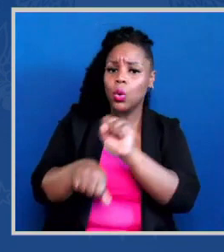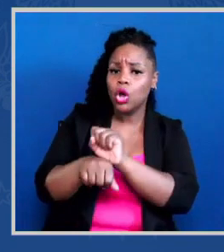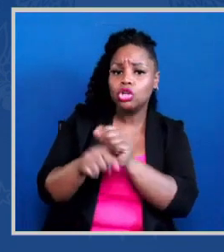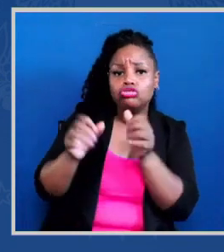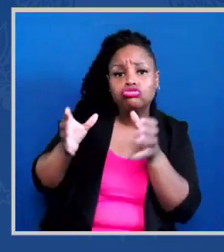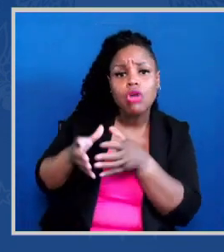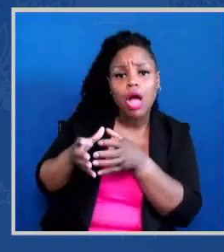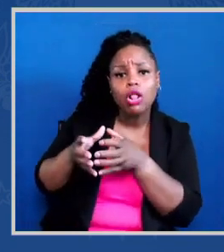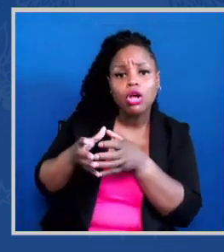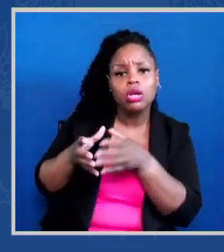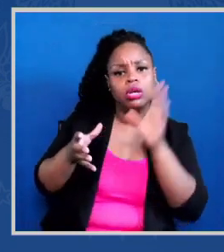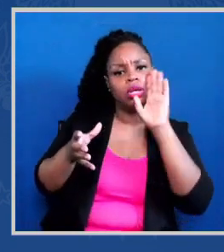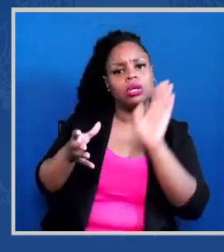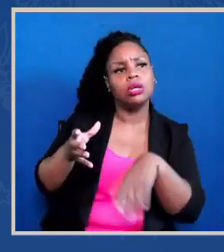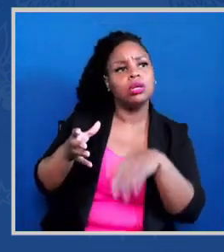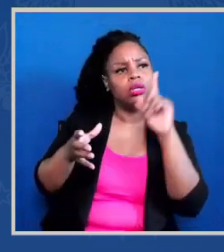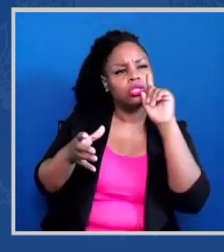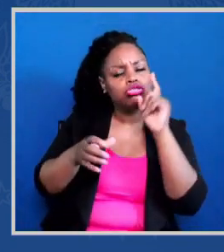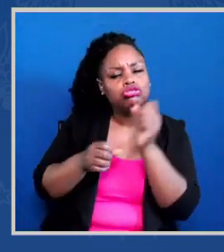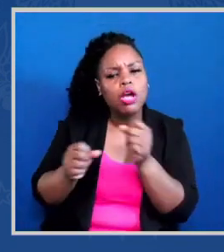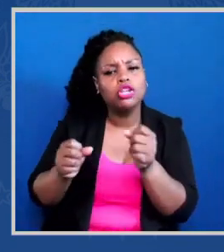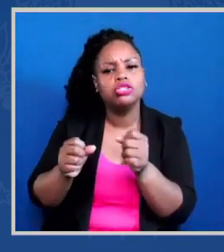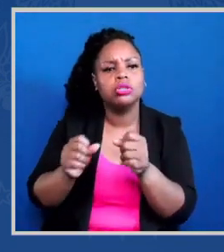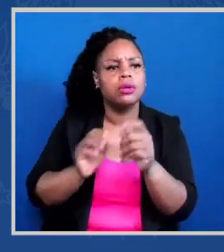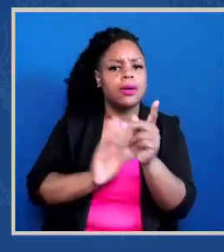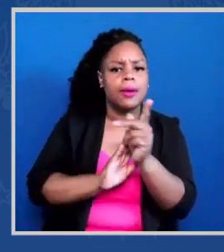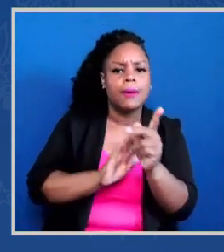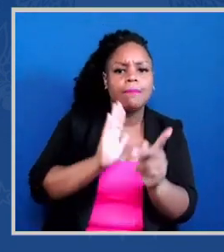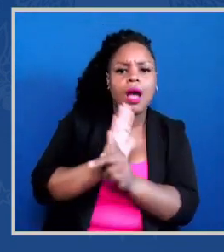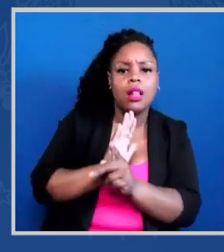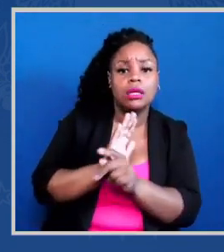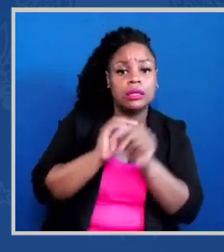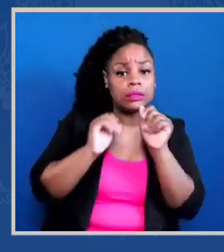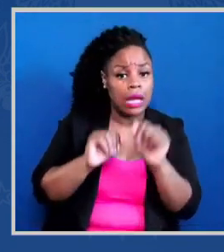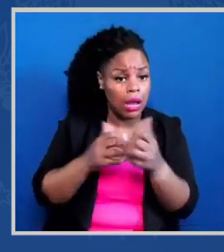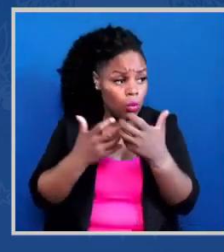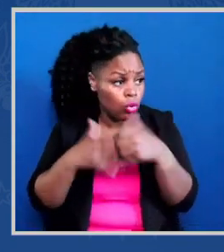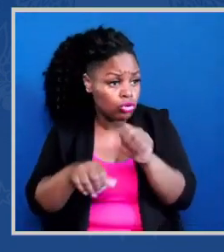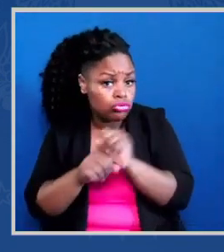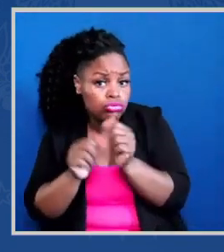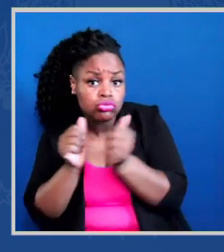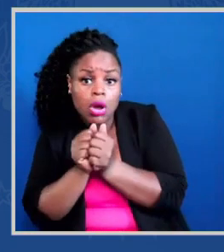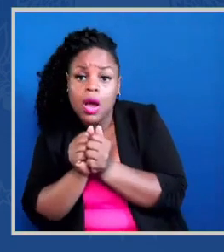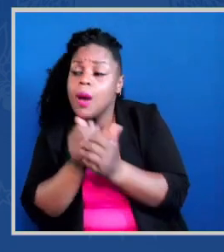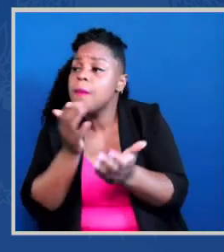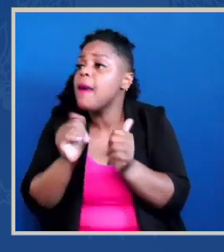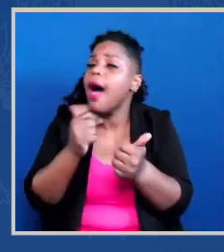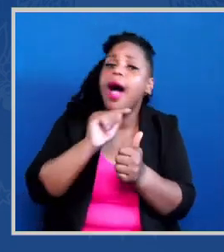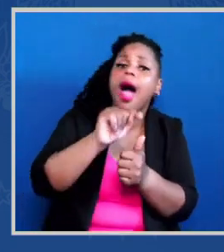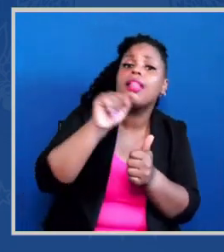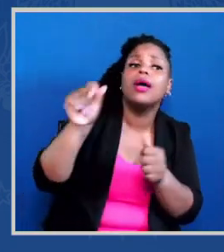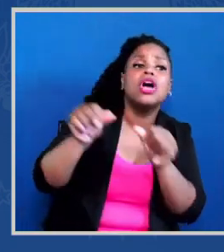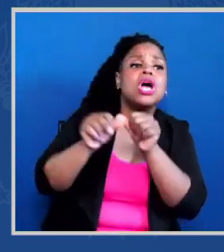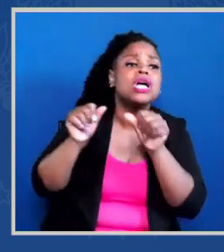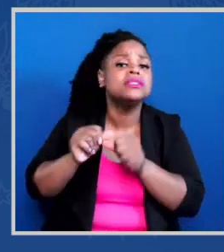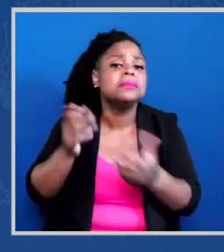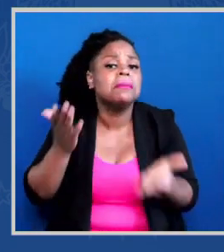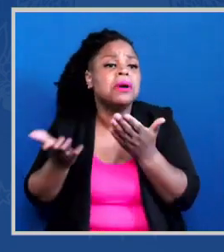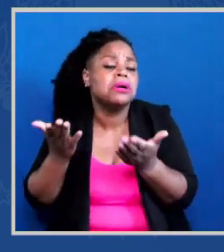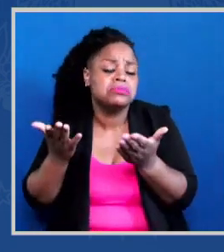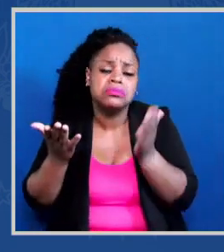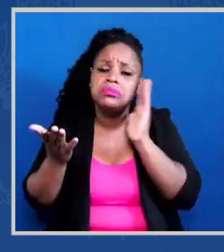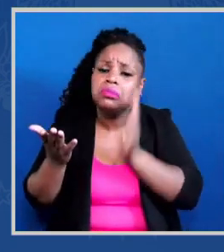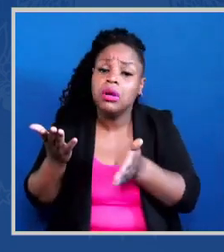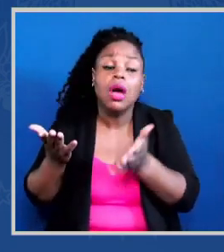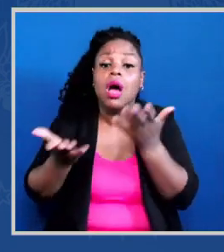doctrine that may be able to be worked together. We're ready to do it. There may be other areas. There's even talk, there may be the ability to work together on